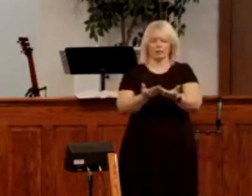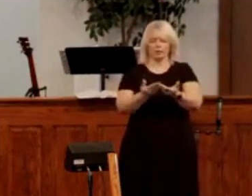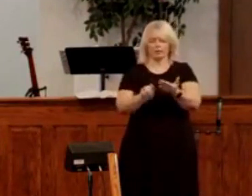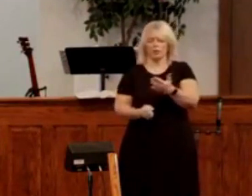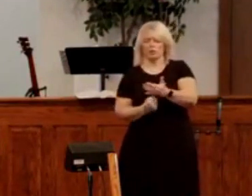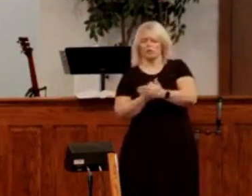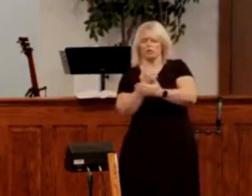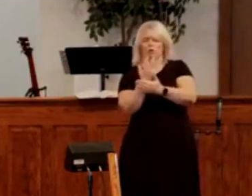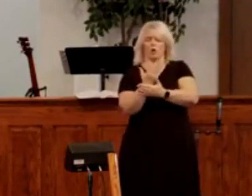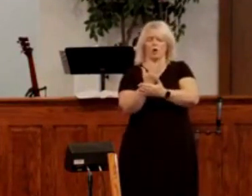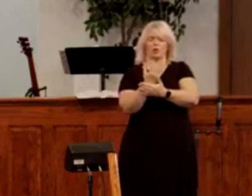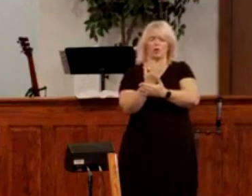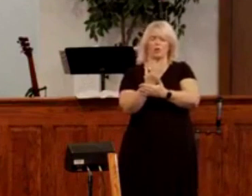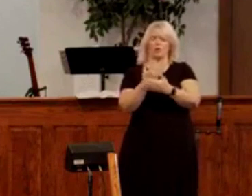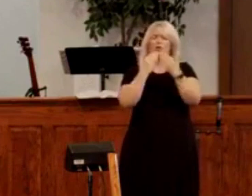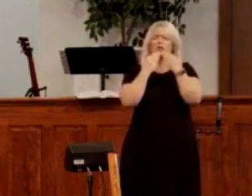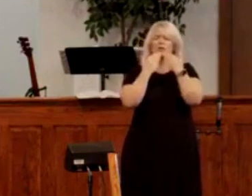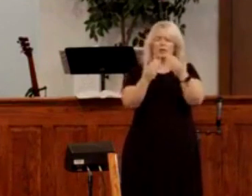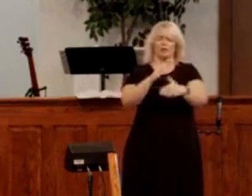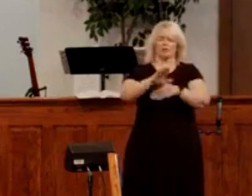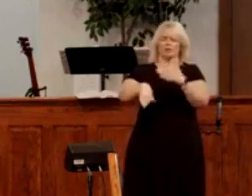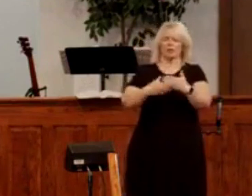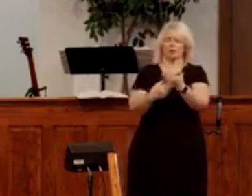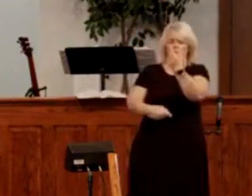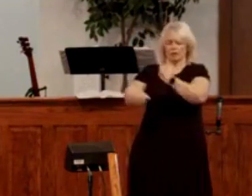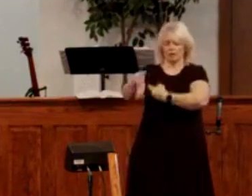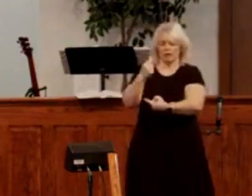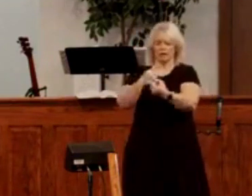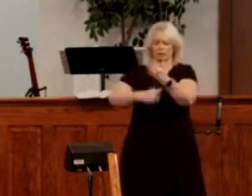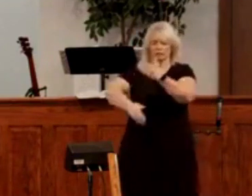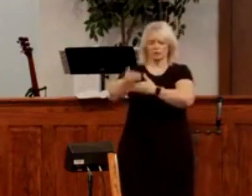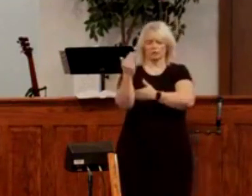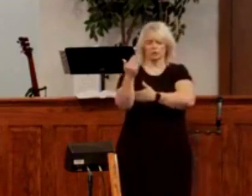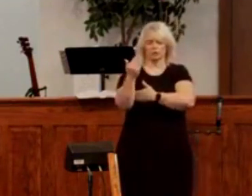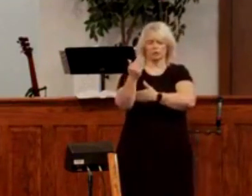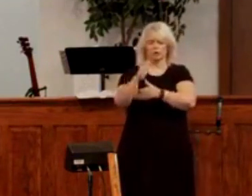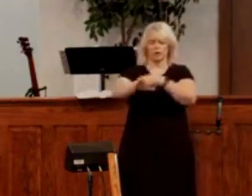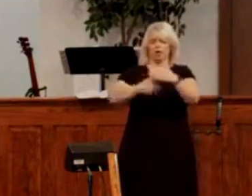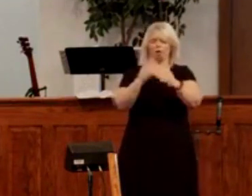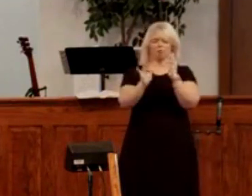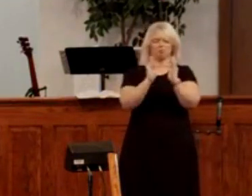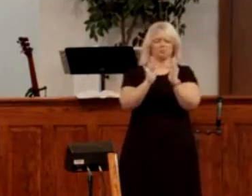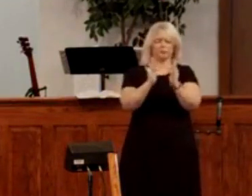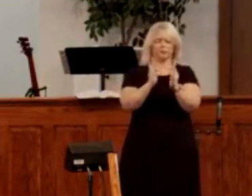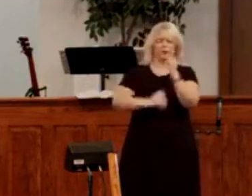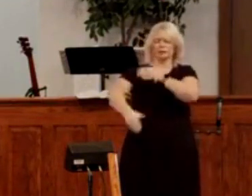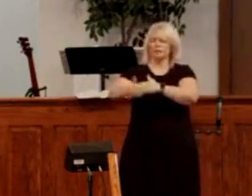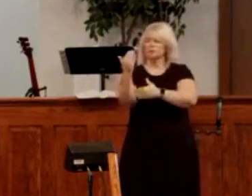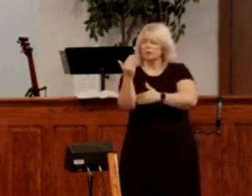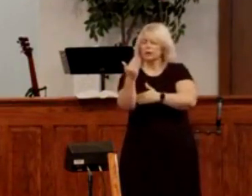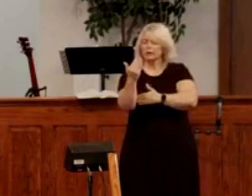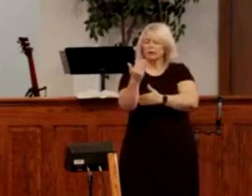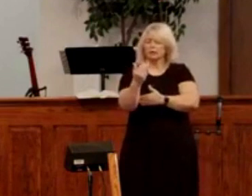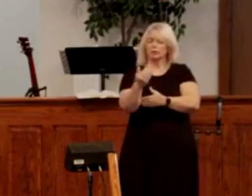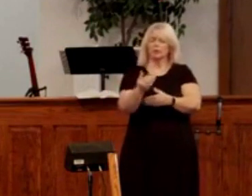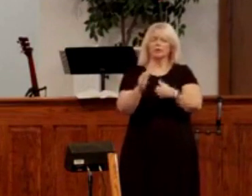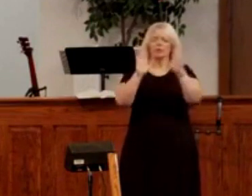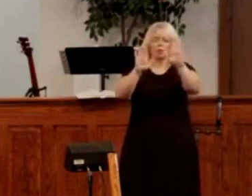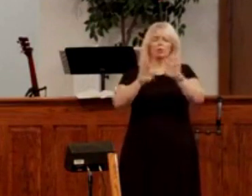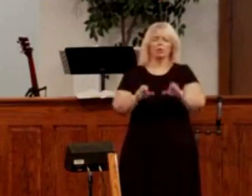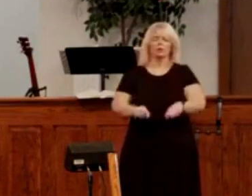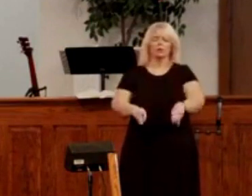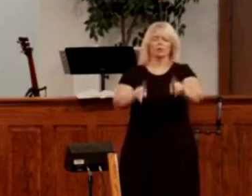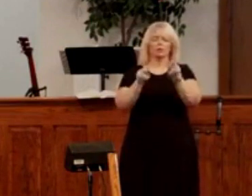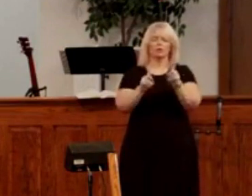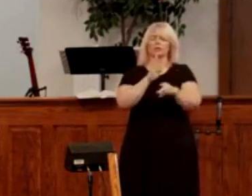again. Thank you for all who made it out this morning, all who are online this morning. We have a great opportunity today to be more